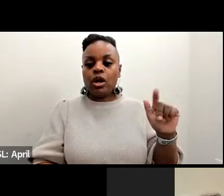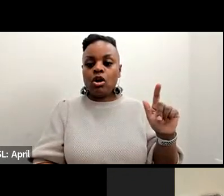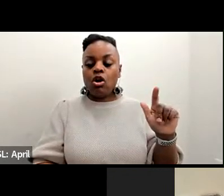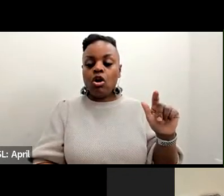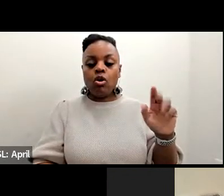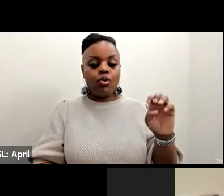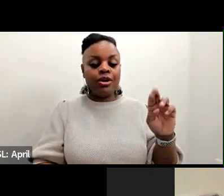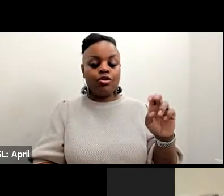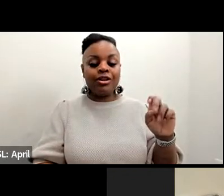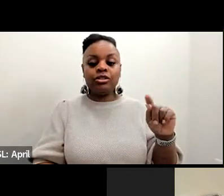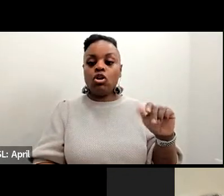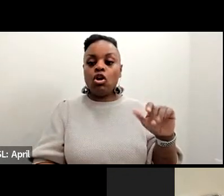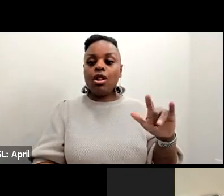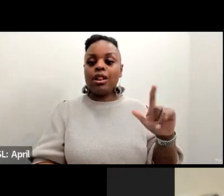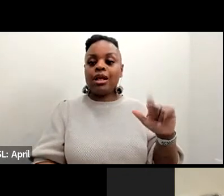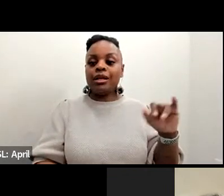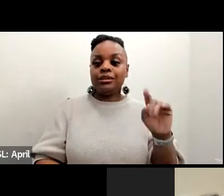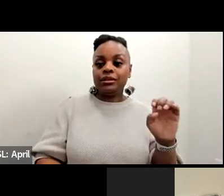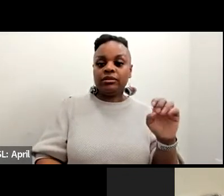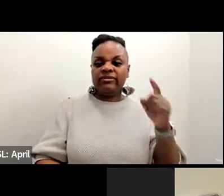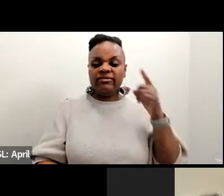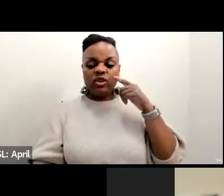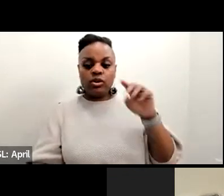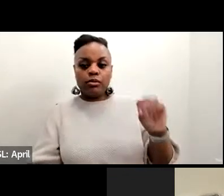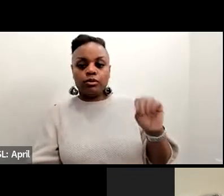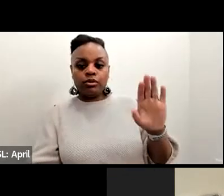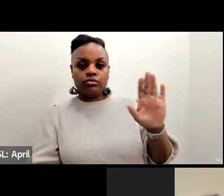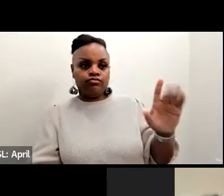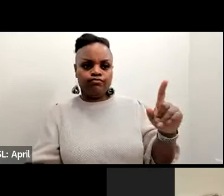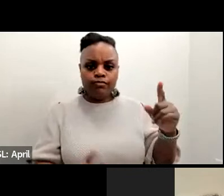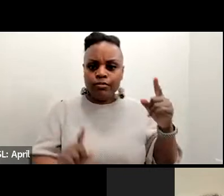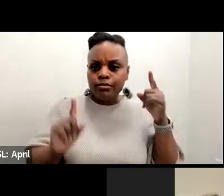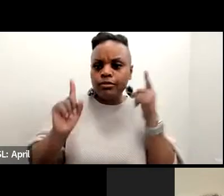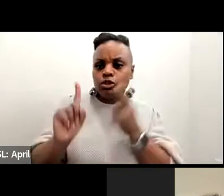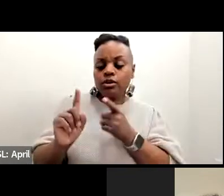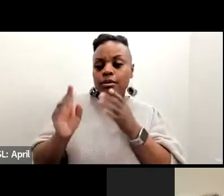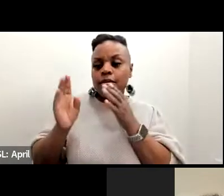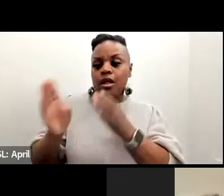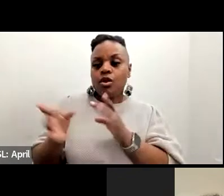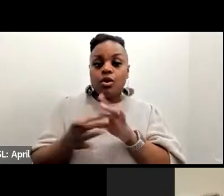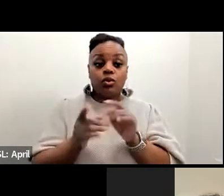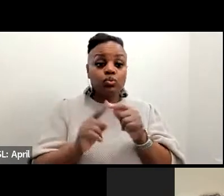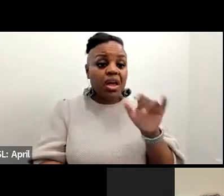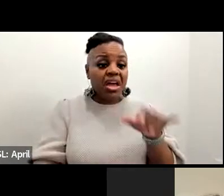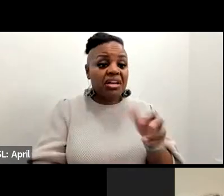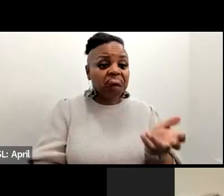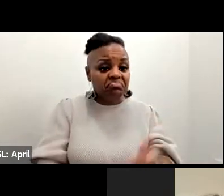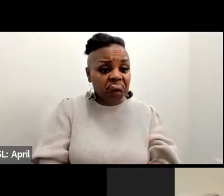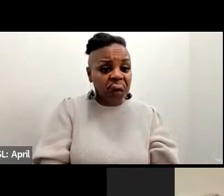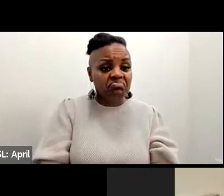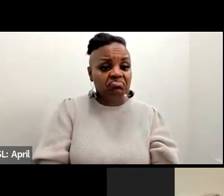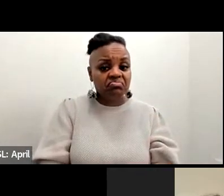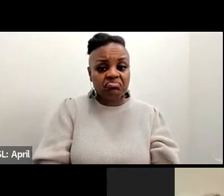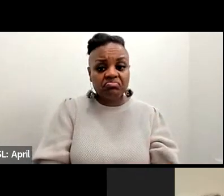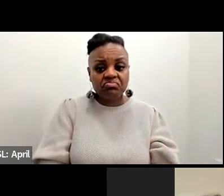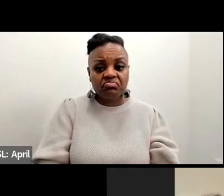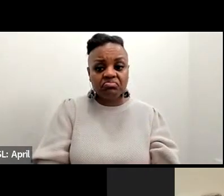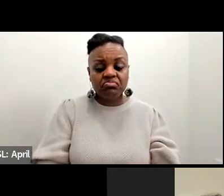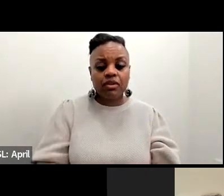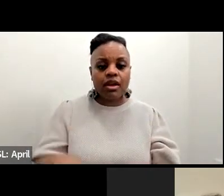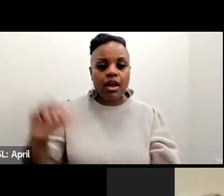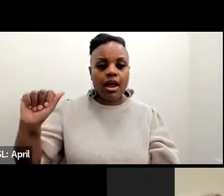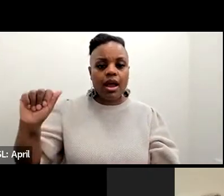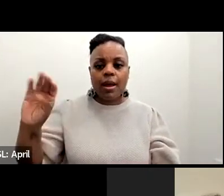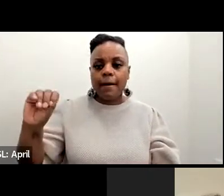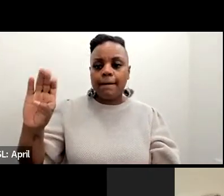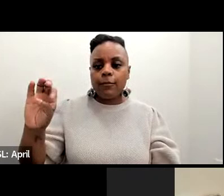radicalization? Right. Thank you so much, Tanafi, and thanks for the question, actually. Actually, one of my